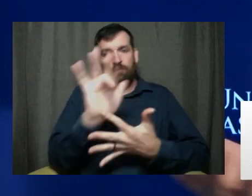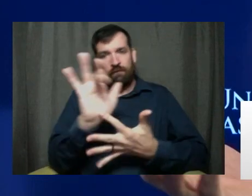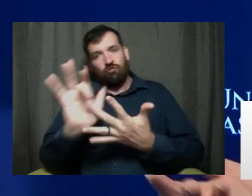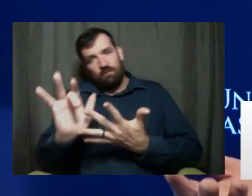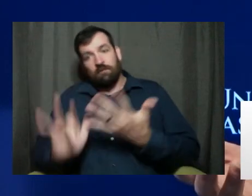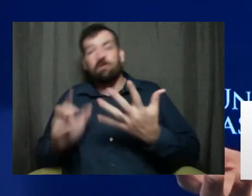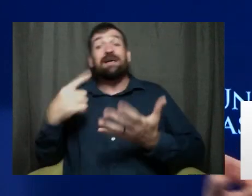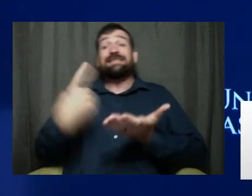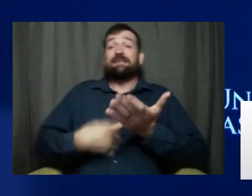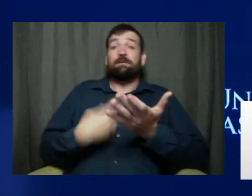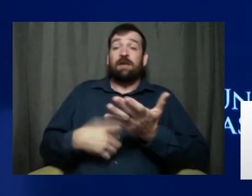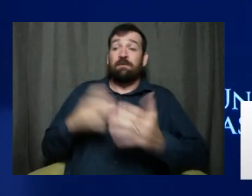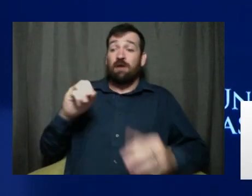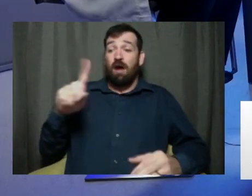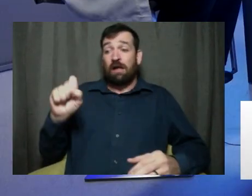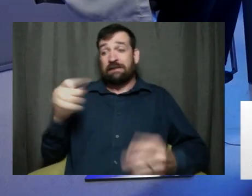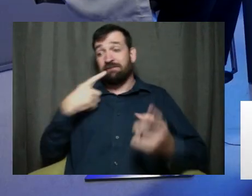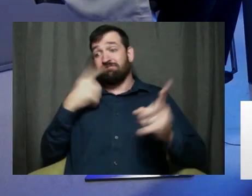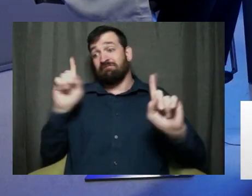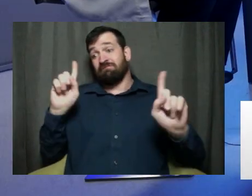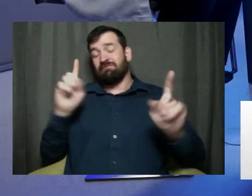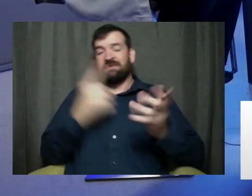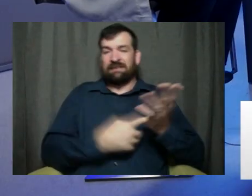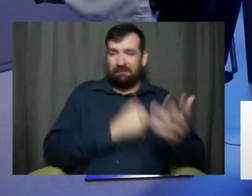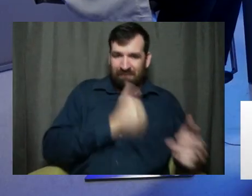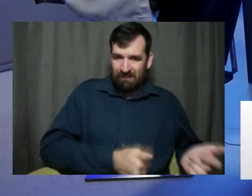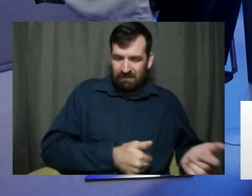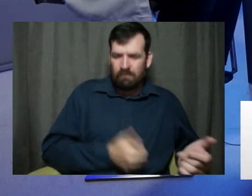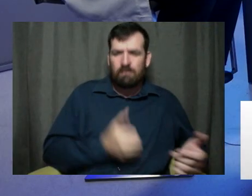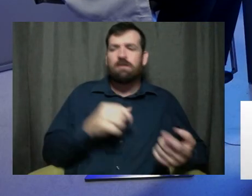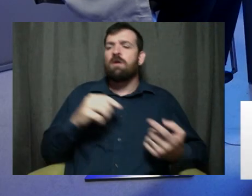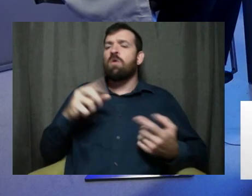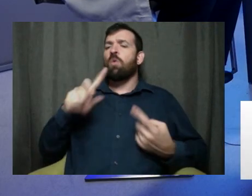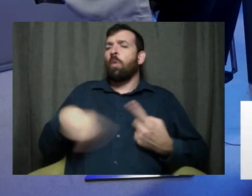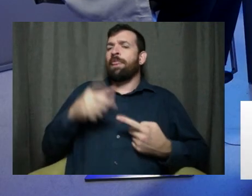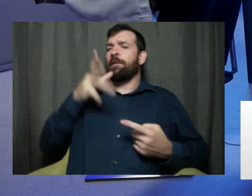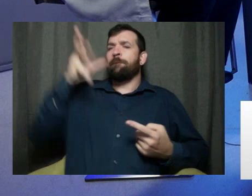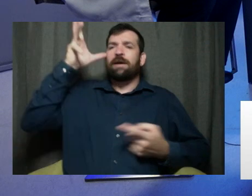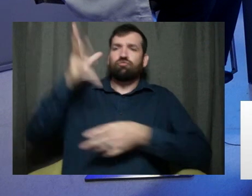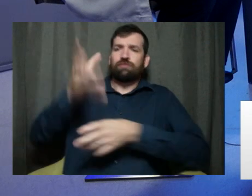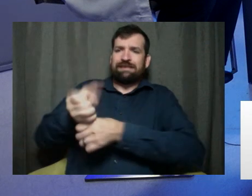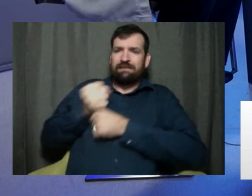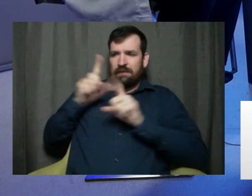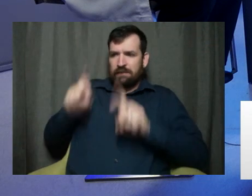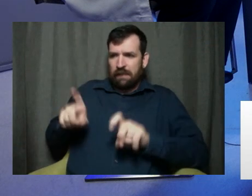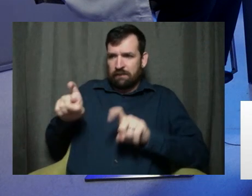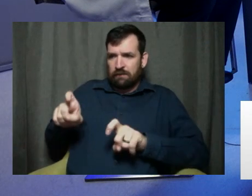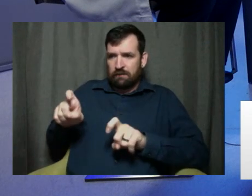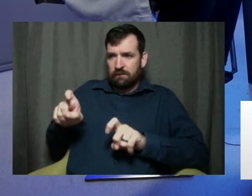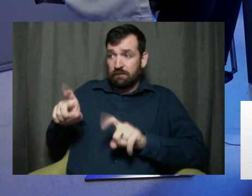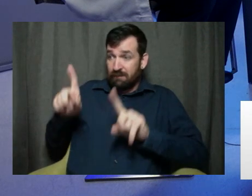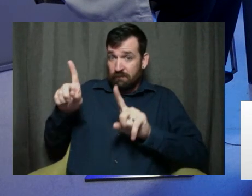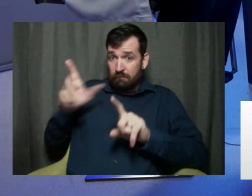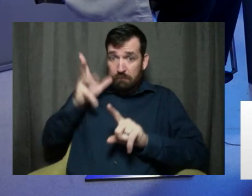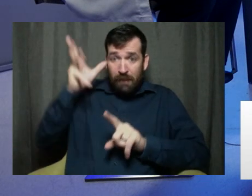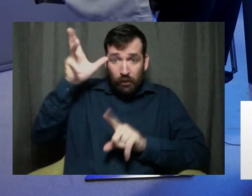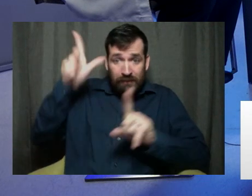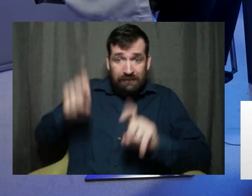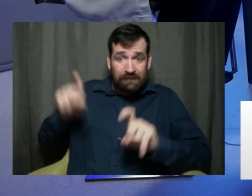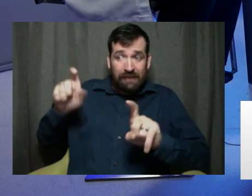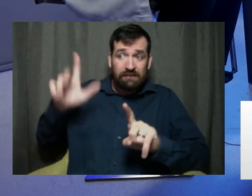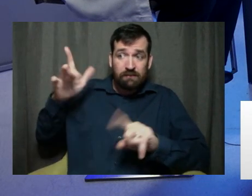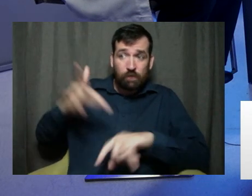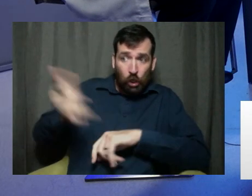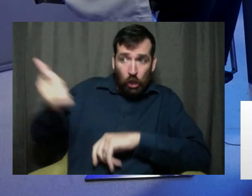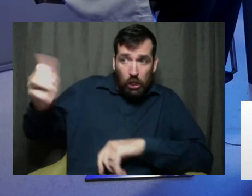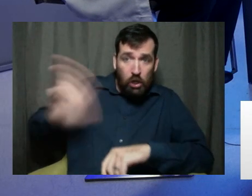play themselves out and they don't. So when do those parents get those tests? Are those tests those parents got when they were younger, or to know that they